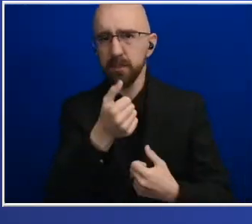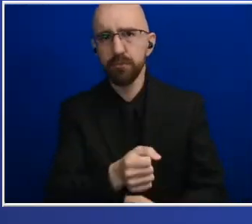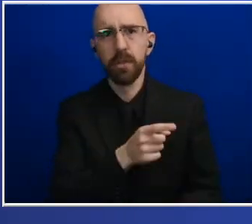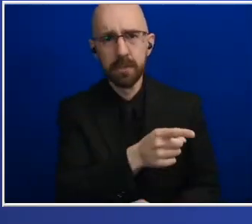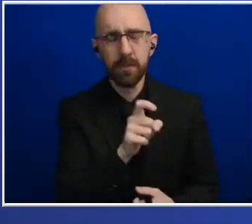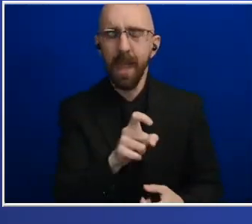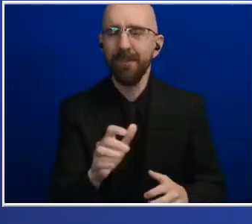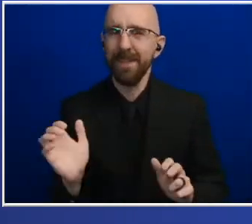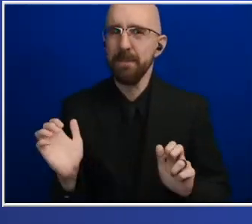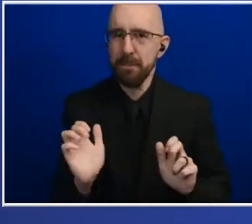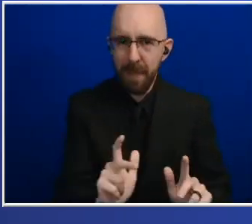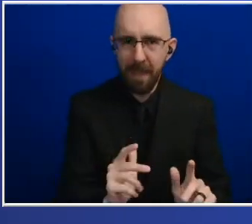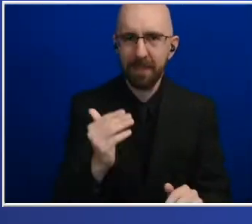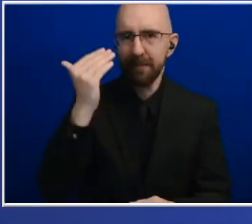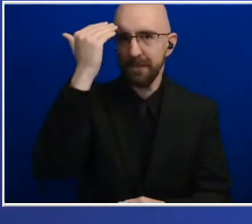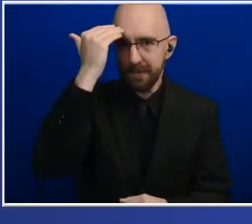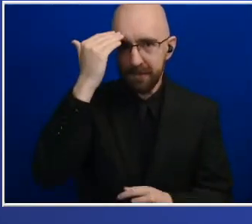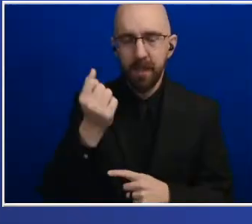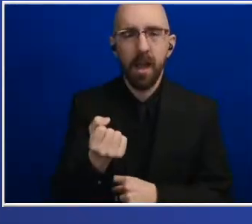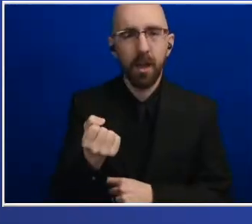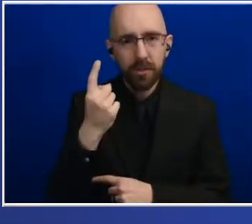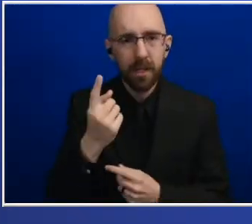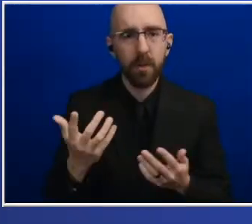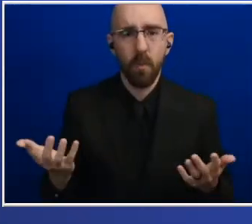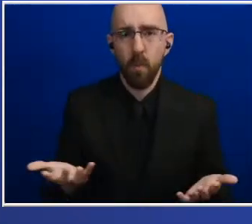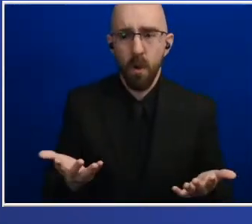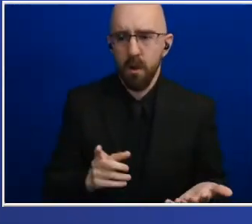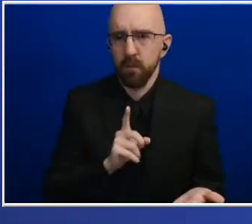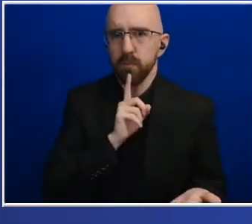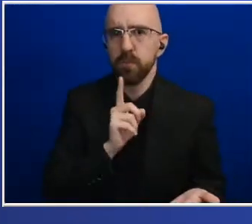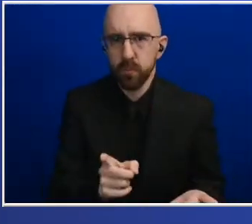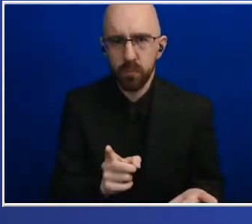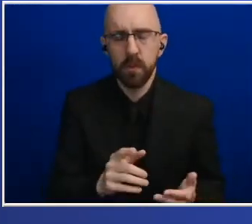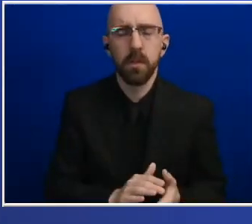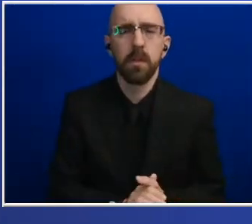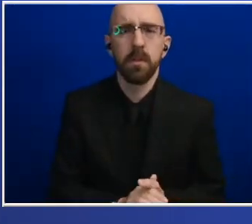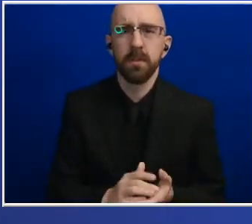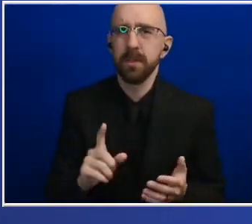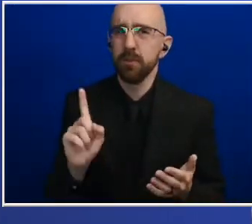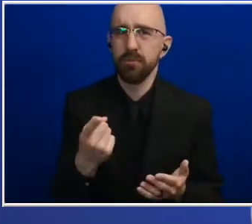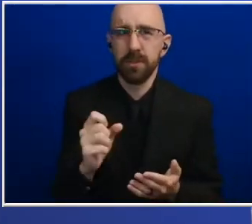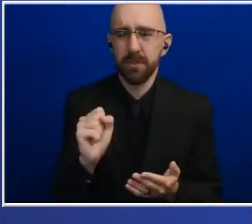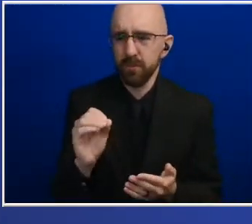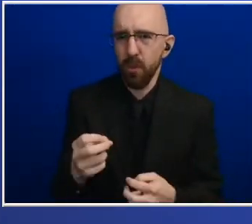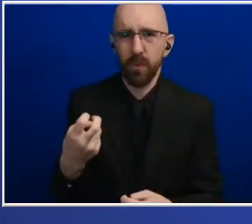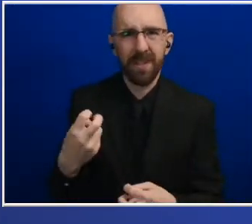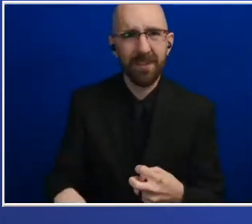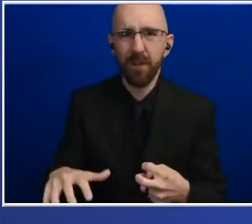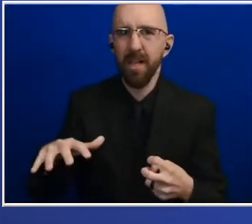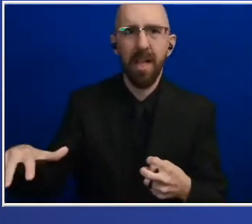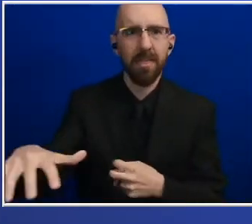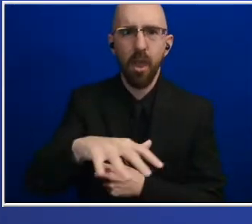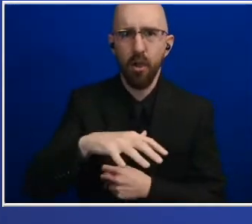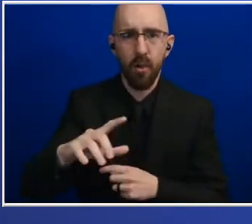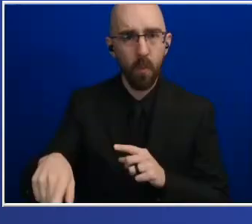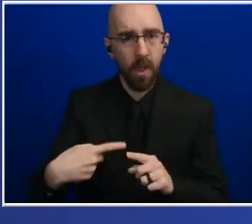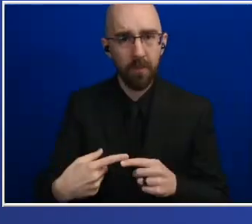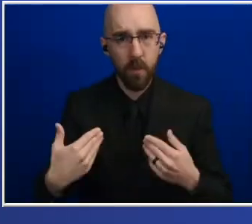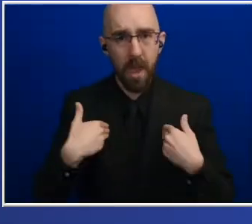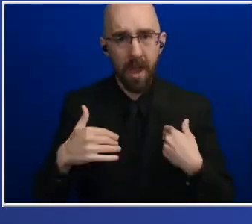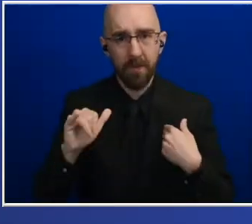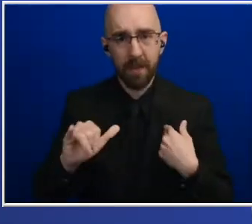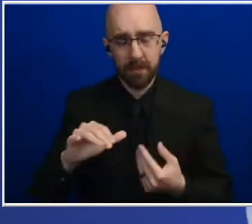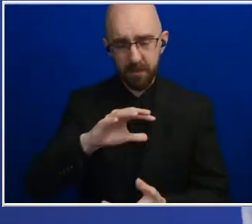and understanding what is true, but it is just so difficult out there. And so that when you have this culmination of